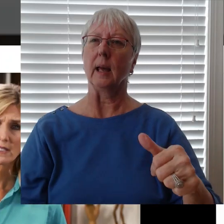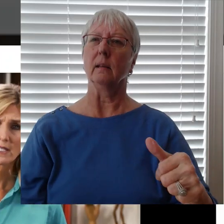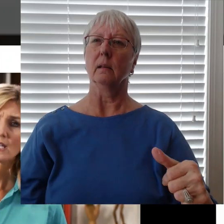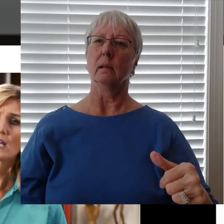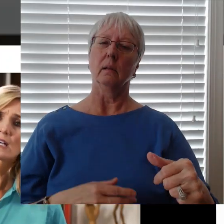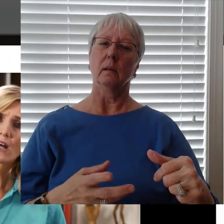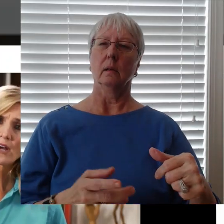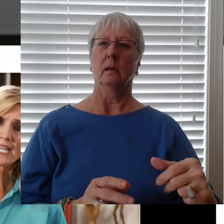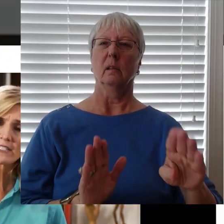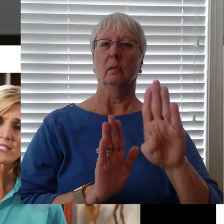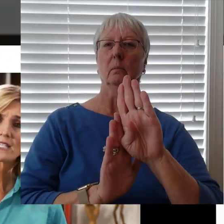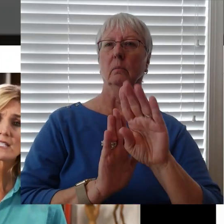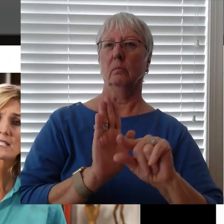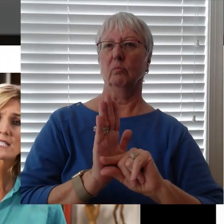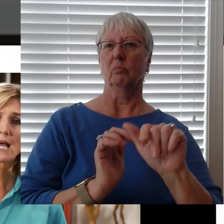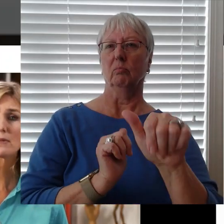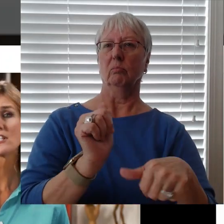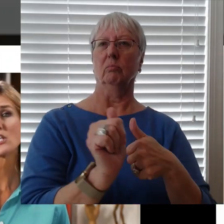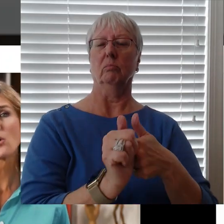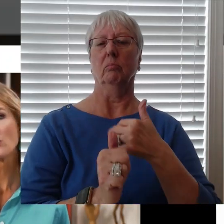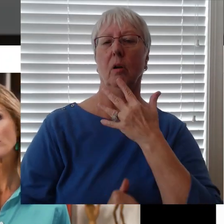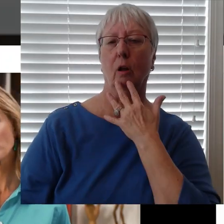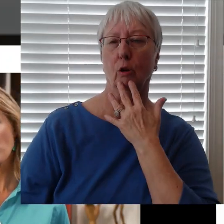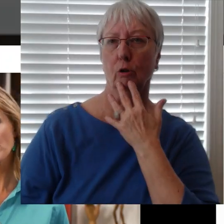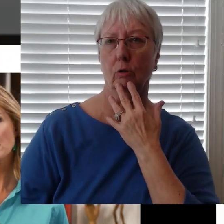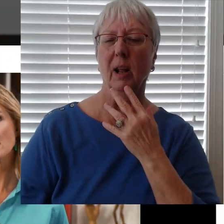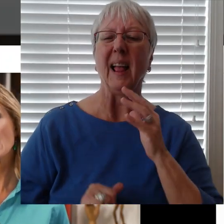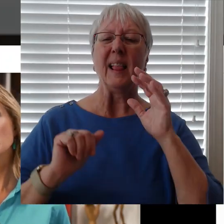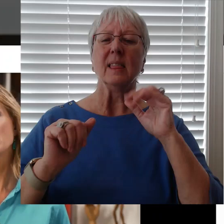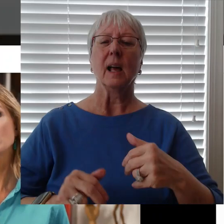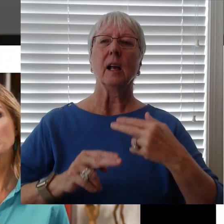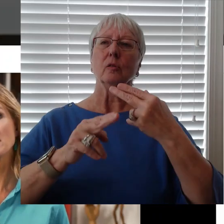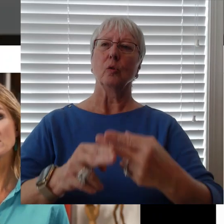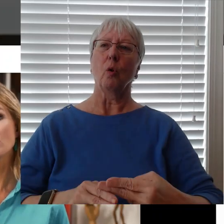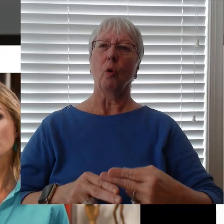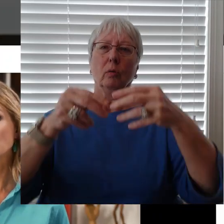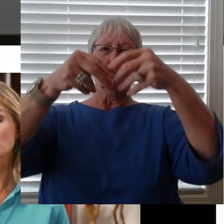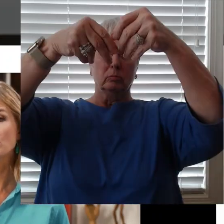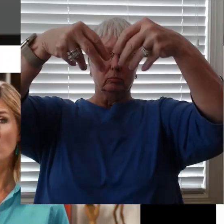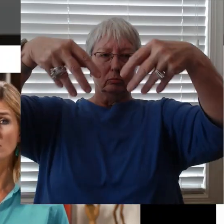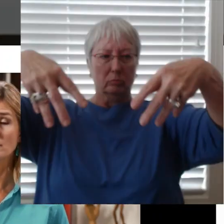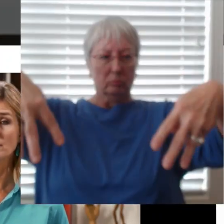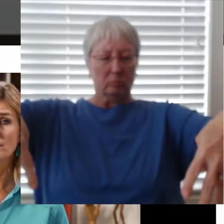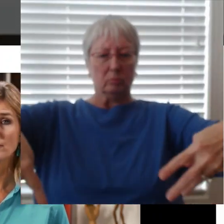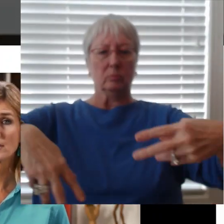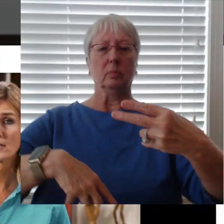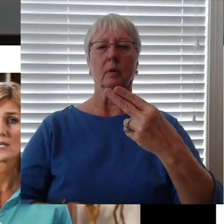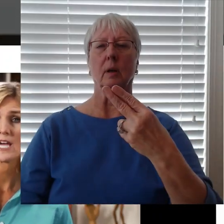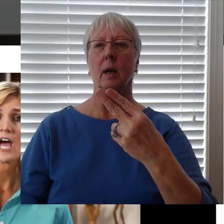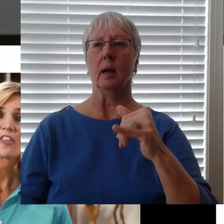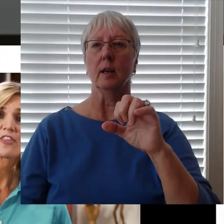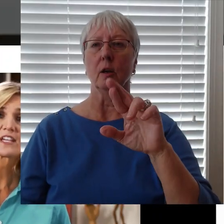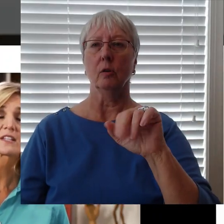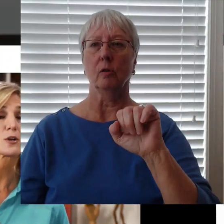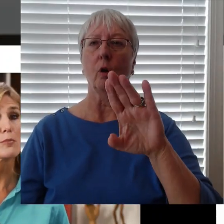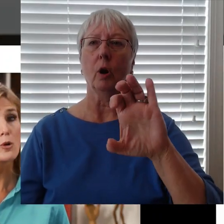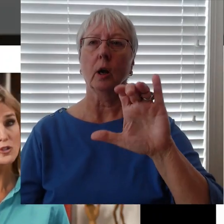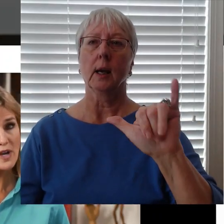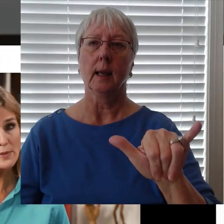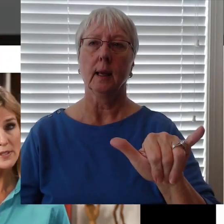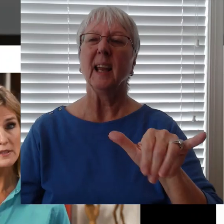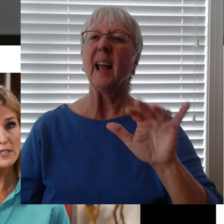hierarchy. Color hierarchy is establishing the order of importance in the elements of a piece through the use of color. The things